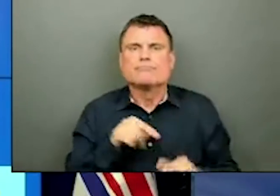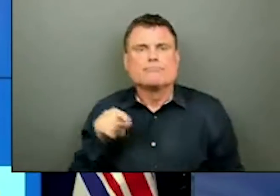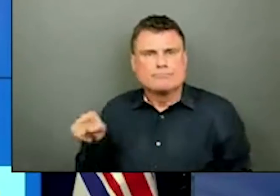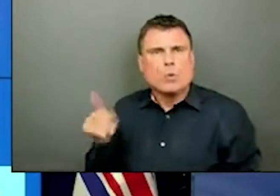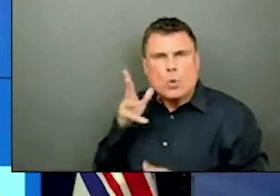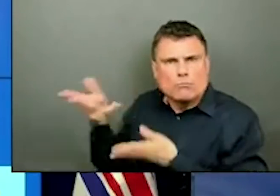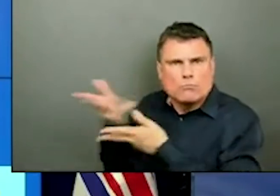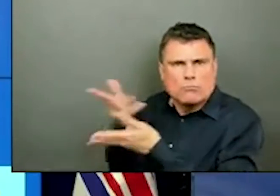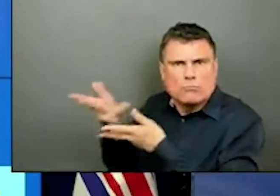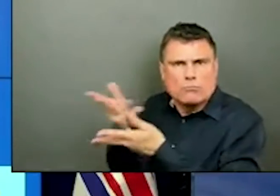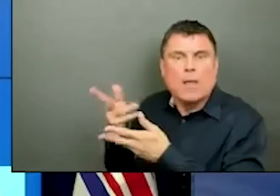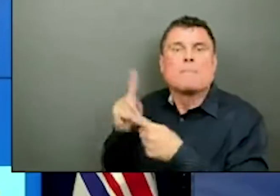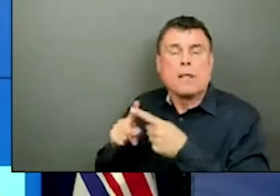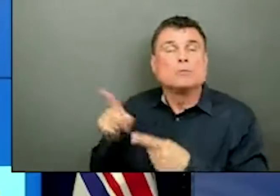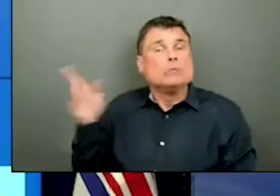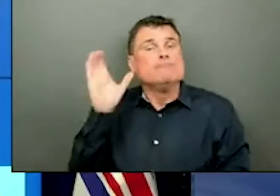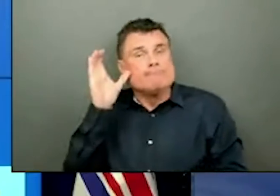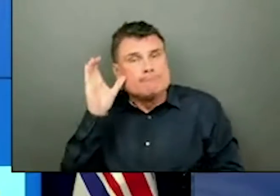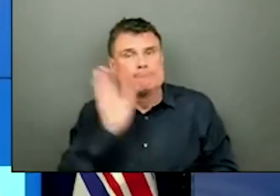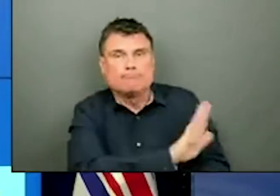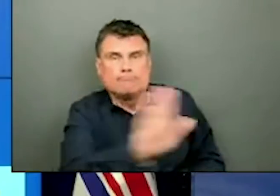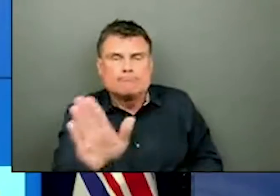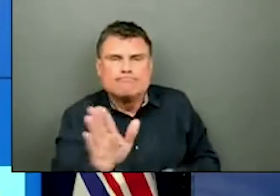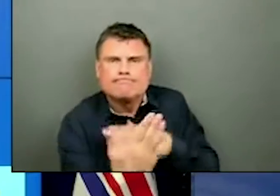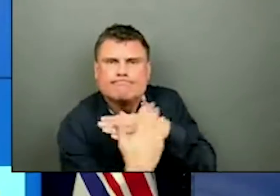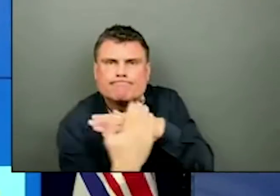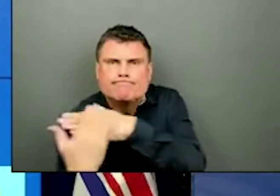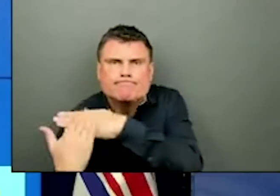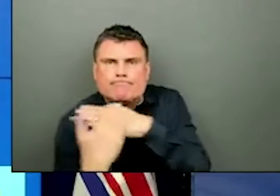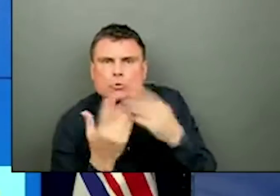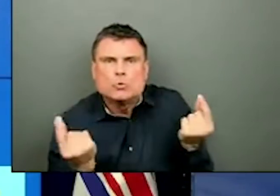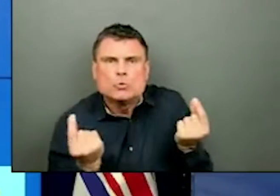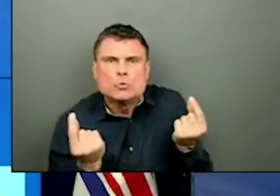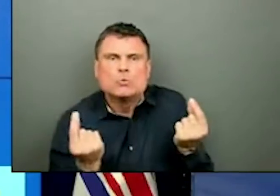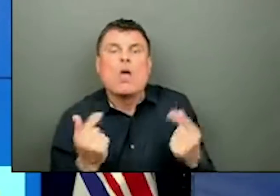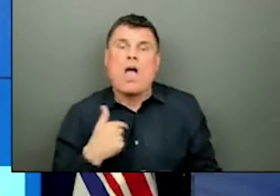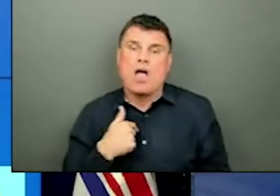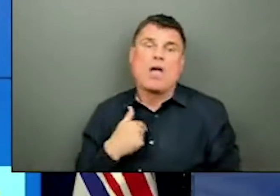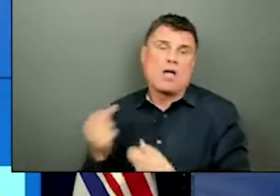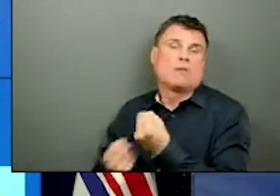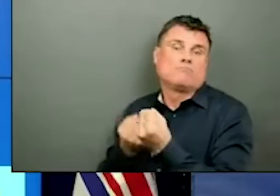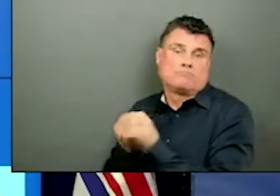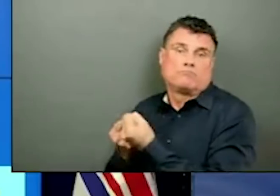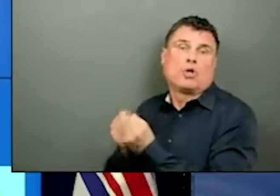consultants and all the people that are working with her and make the best decision possible. I support her decision making